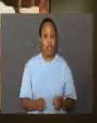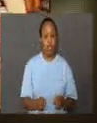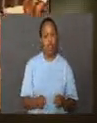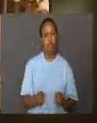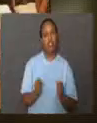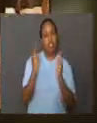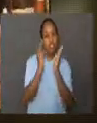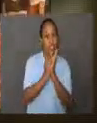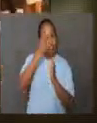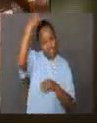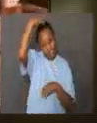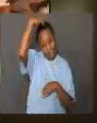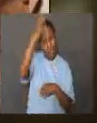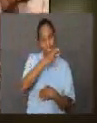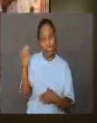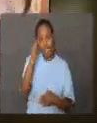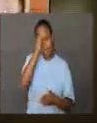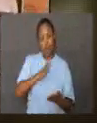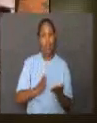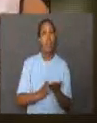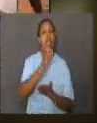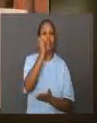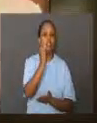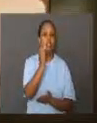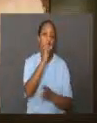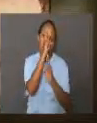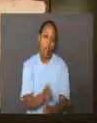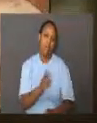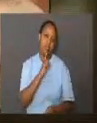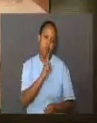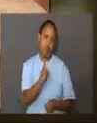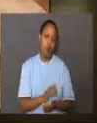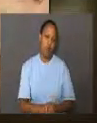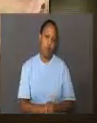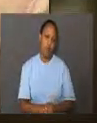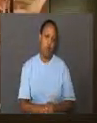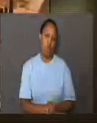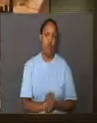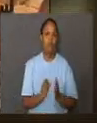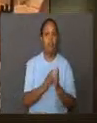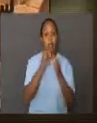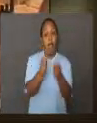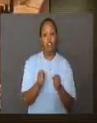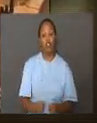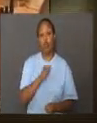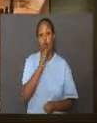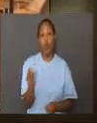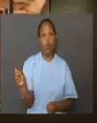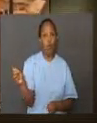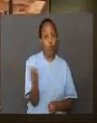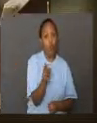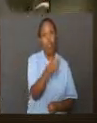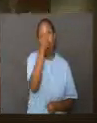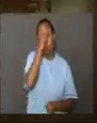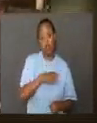respect the constitutional and human rights of other people. If we are intolerant, we abuse